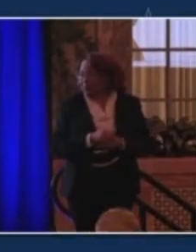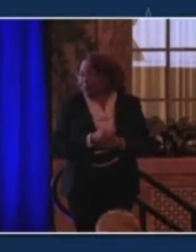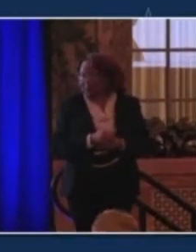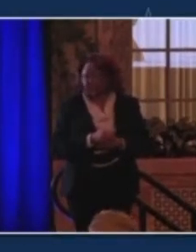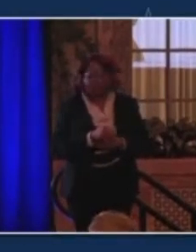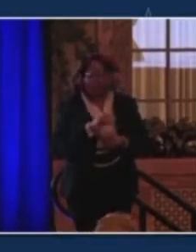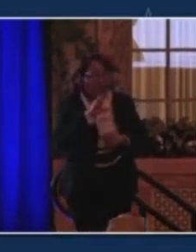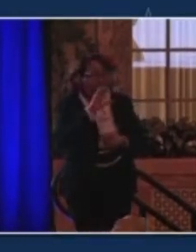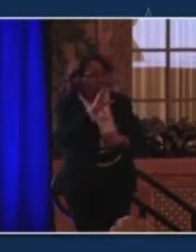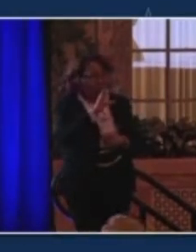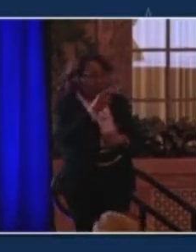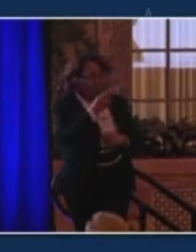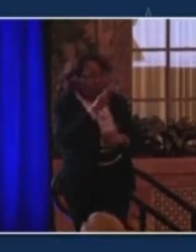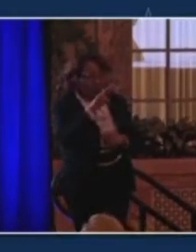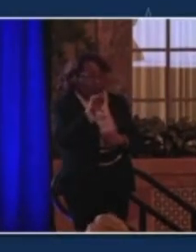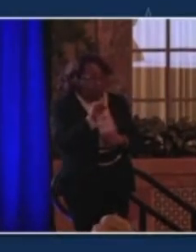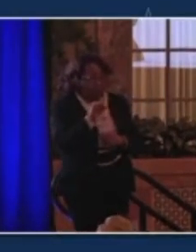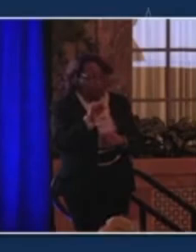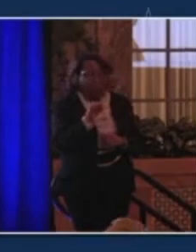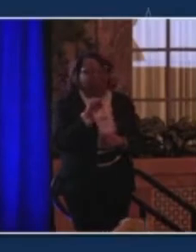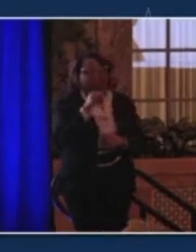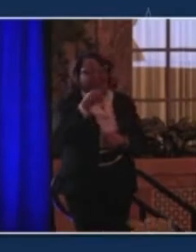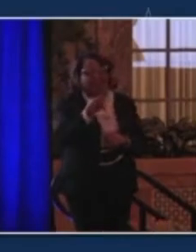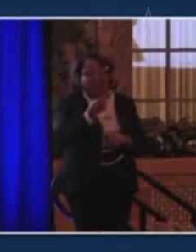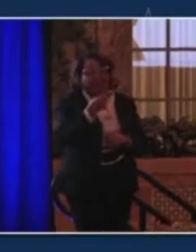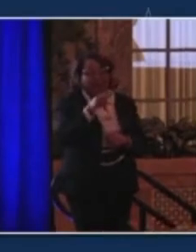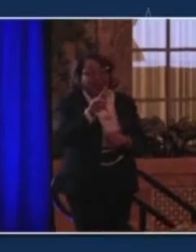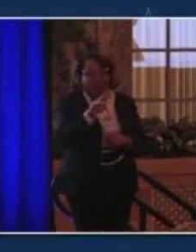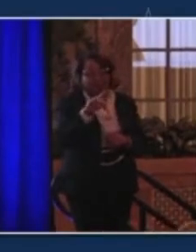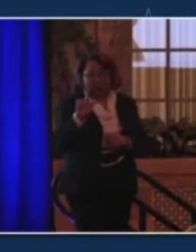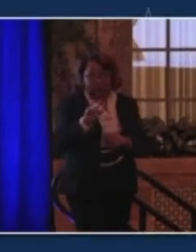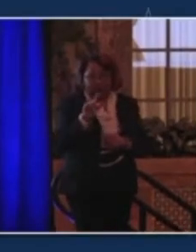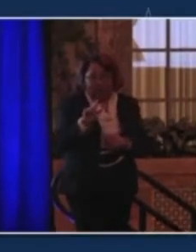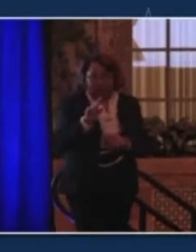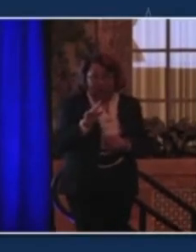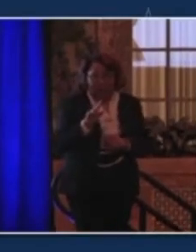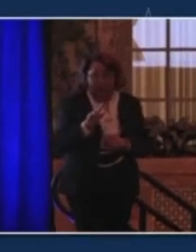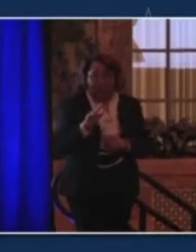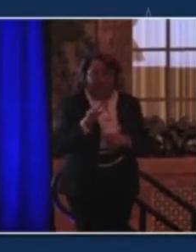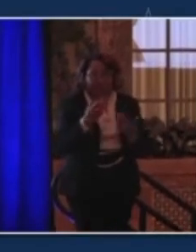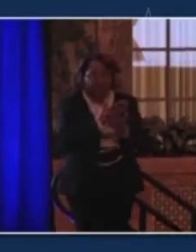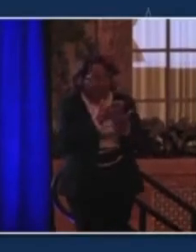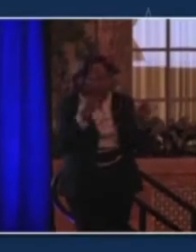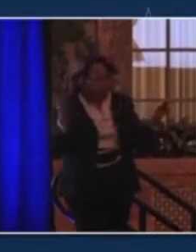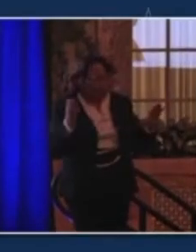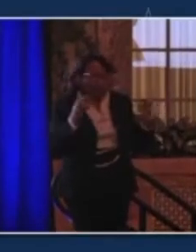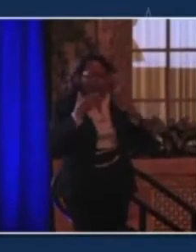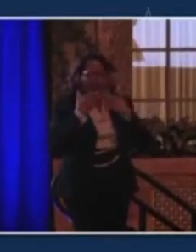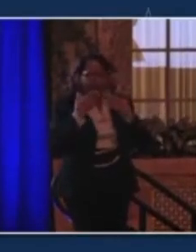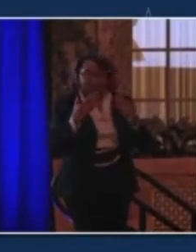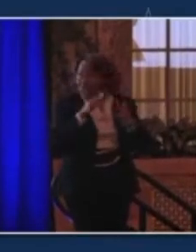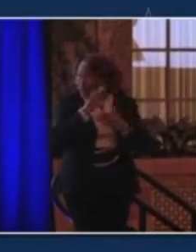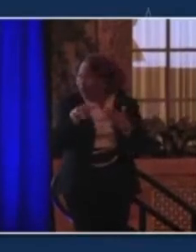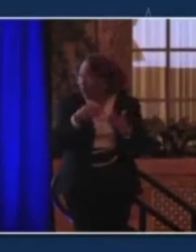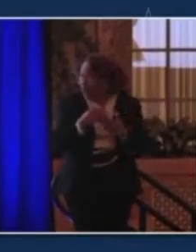Commissioner Brown of the Harold Washington Library, and Sylvia Ewing. And thank you all so much for that.